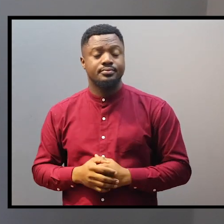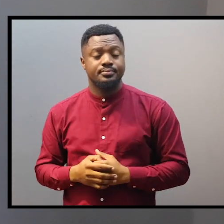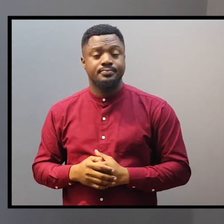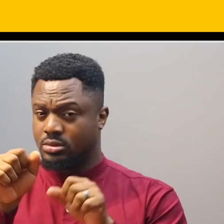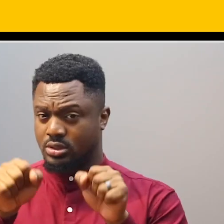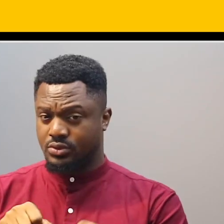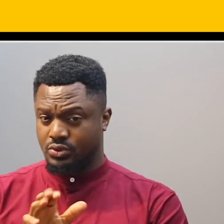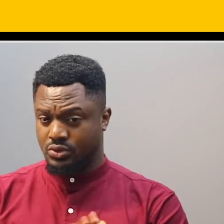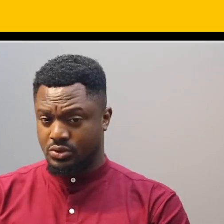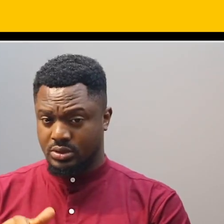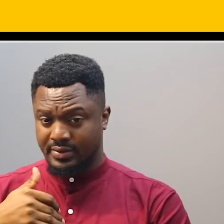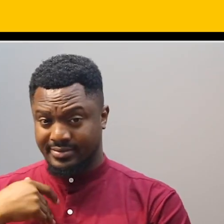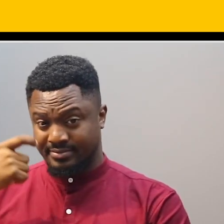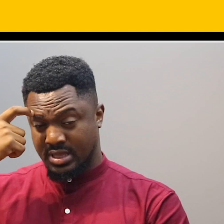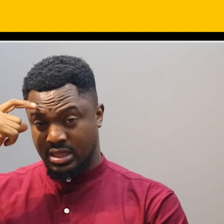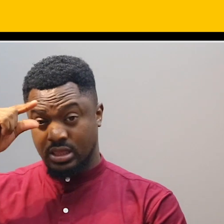hopeless.